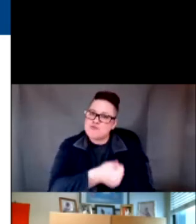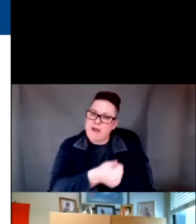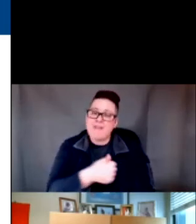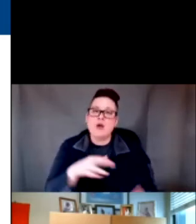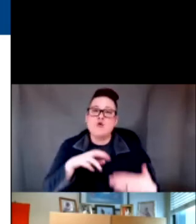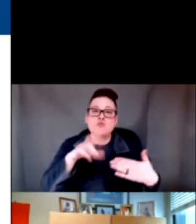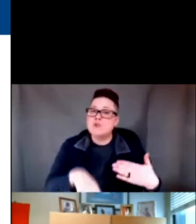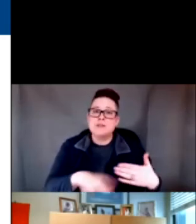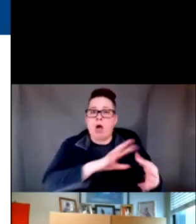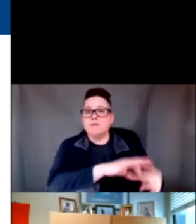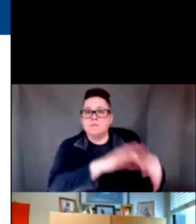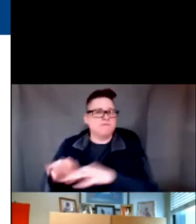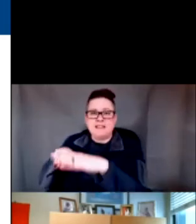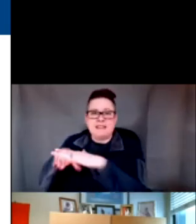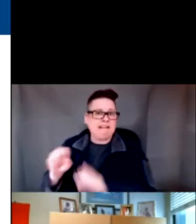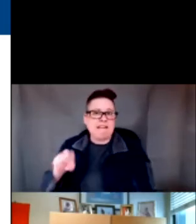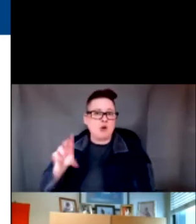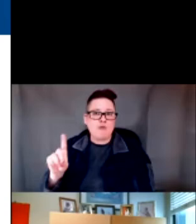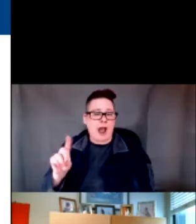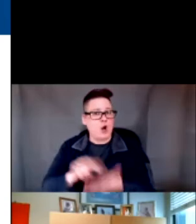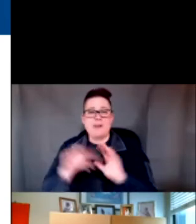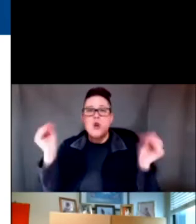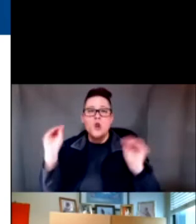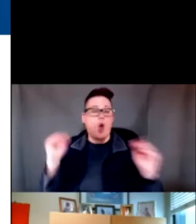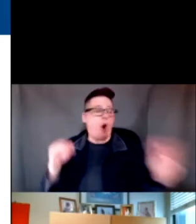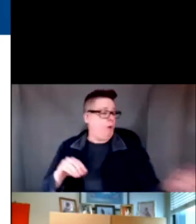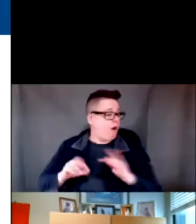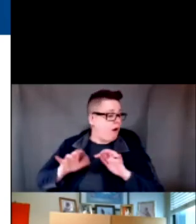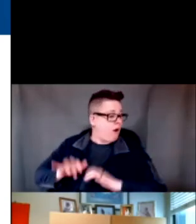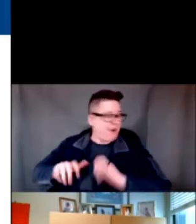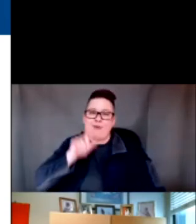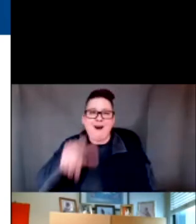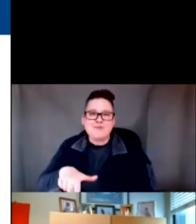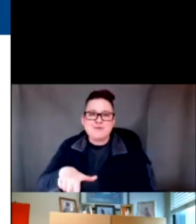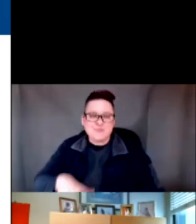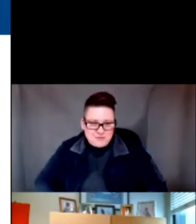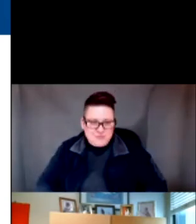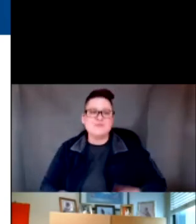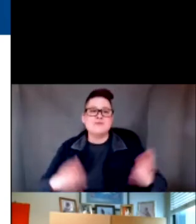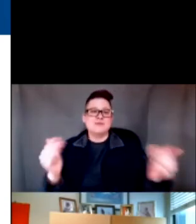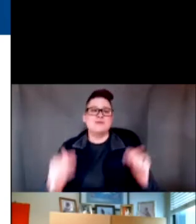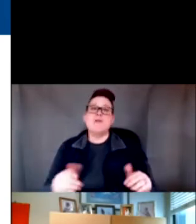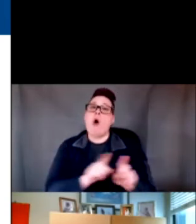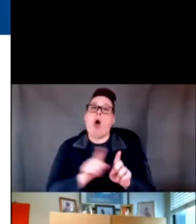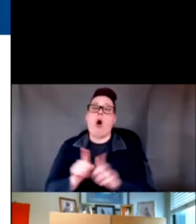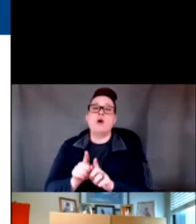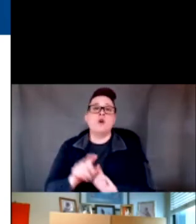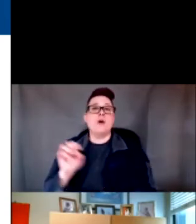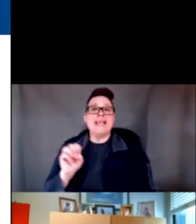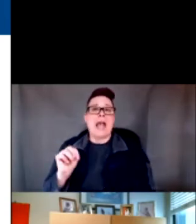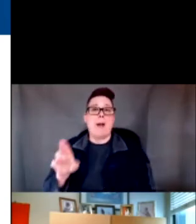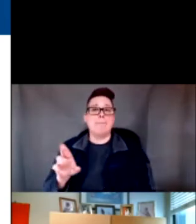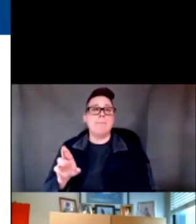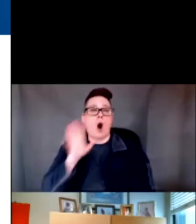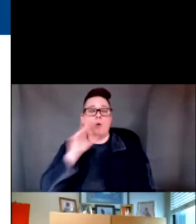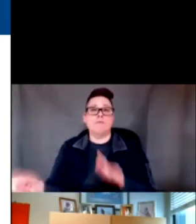flow directly into e-record, so no transcribing is needed. Also, alerts come up in the electronic medical